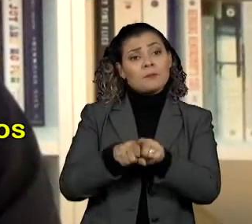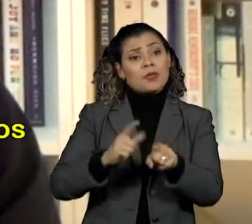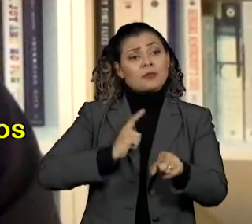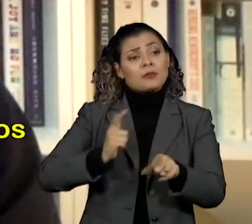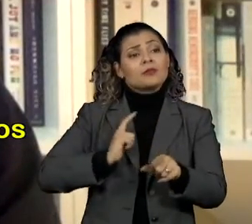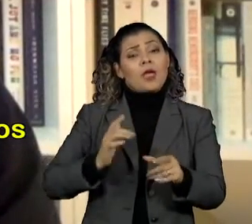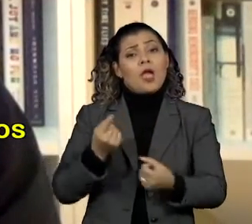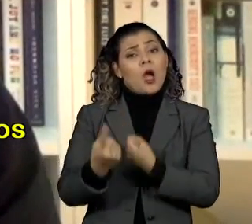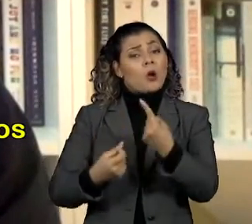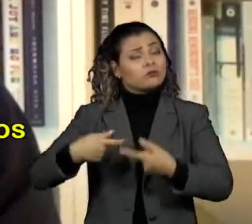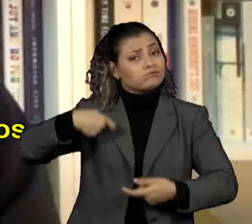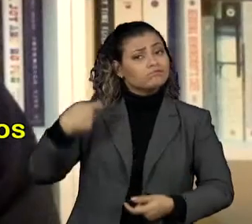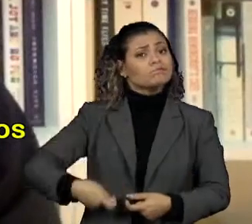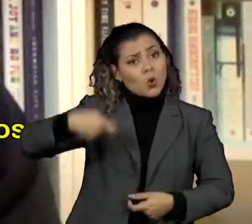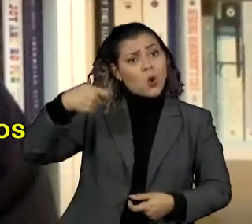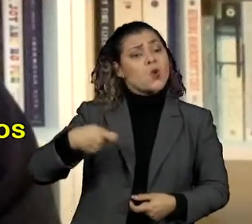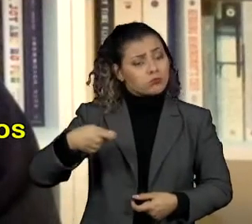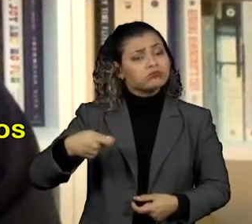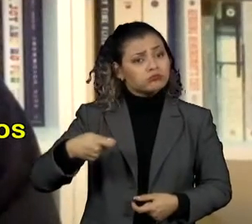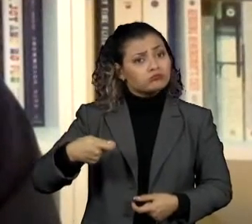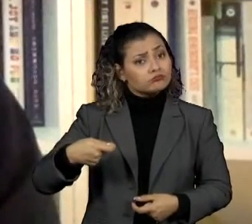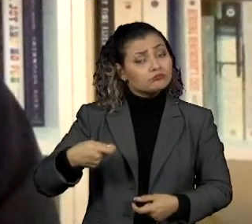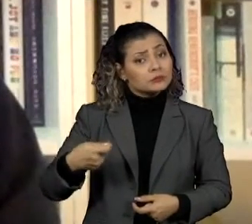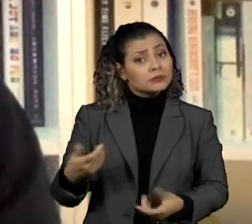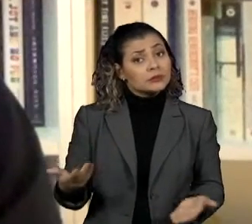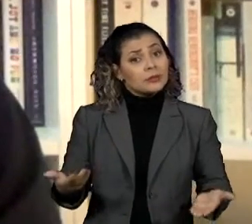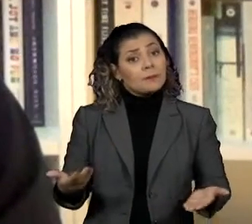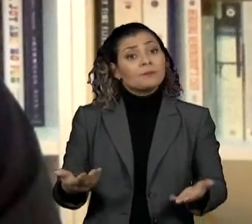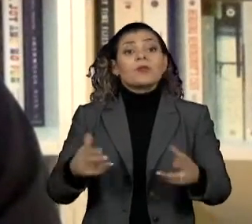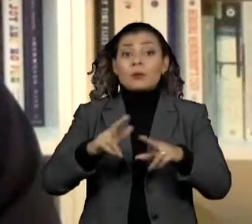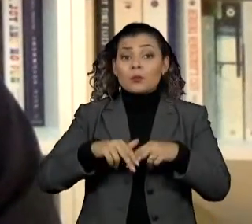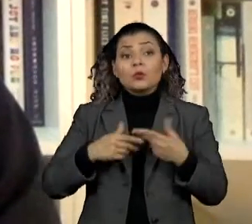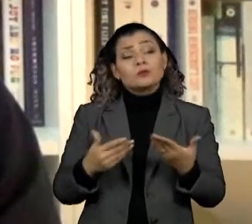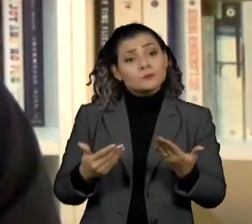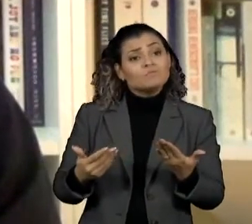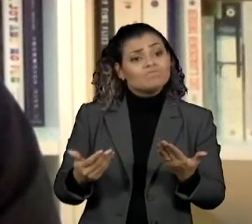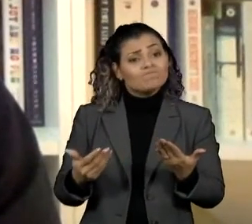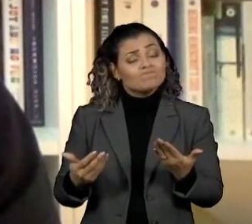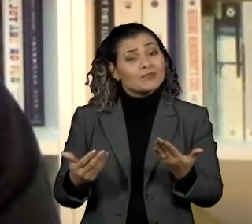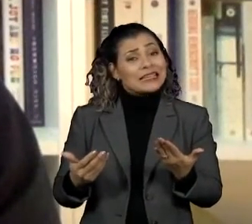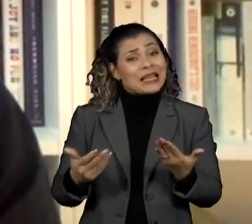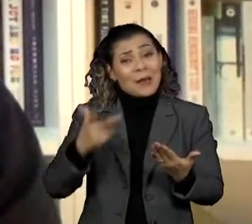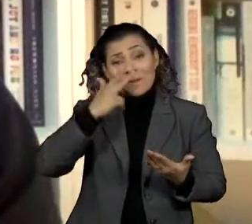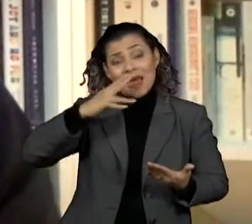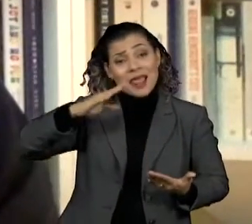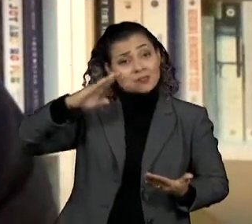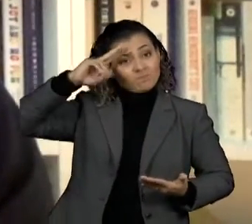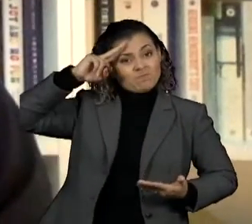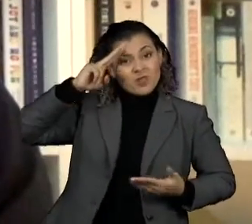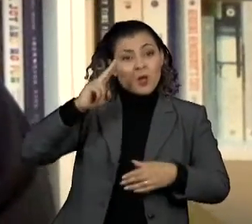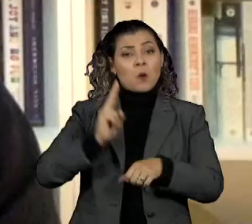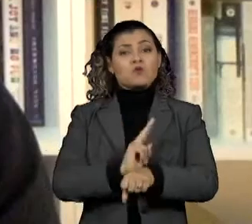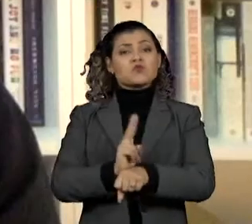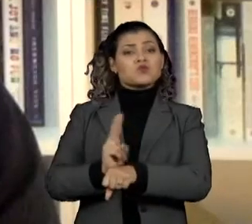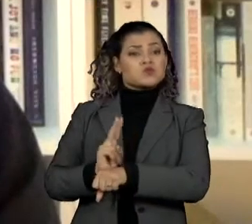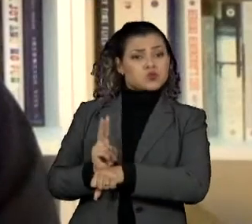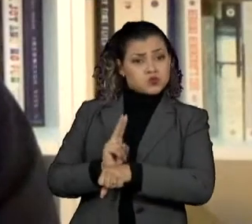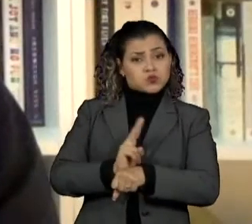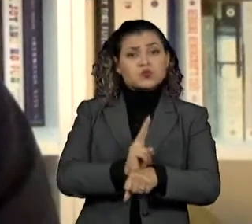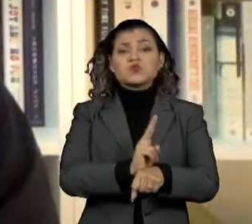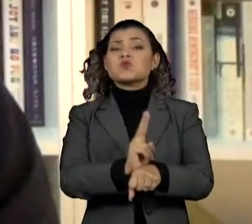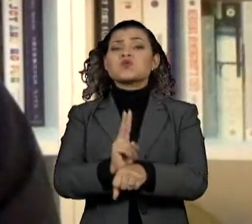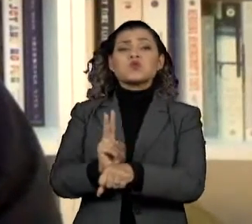imposed very strict lockdowns, often under supervision by the army or the